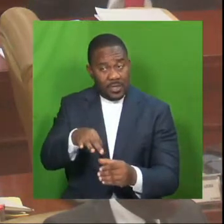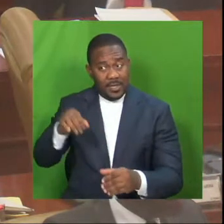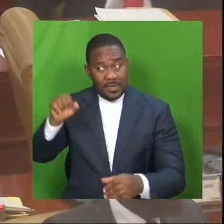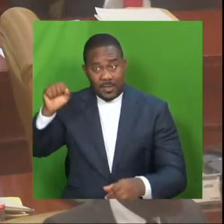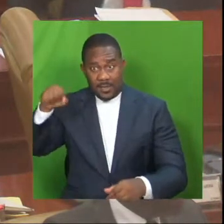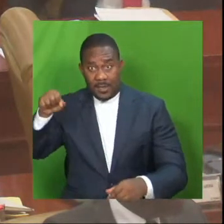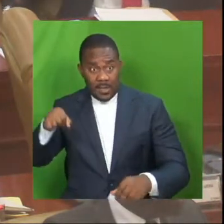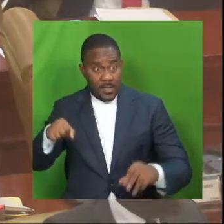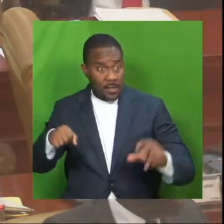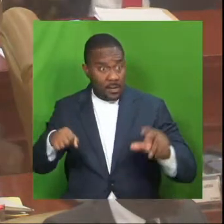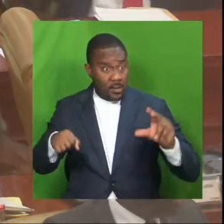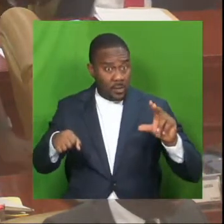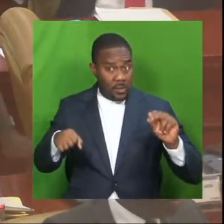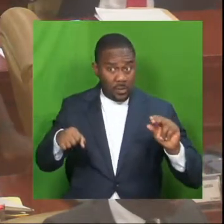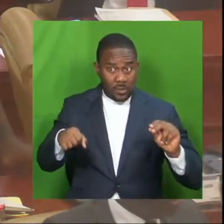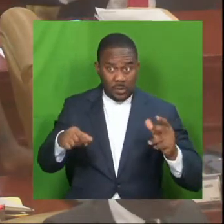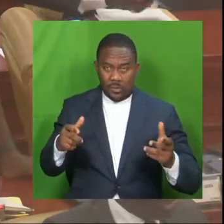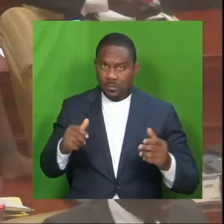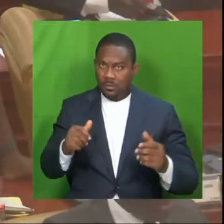Is not